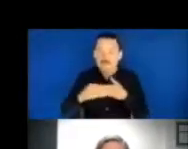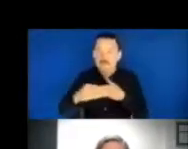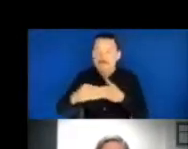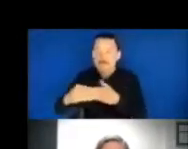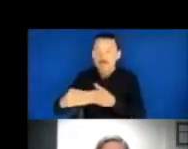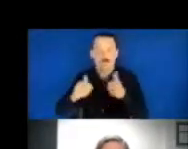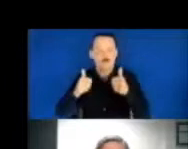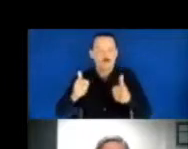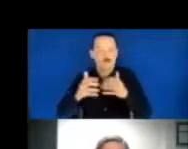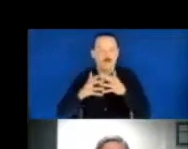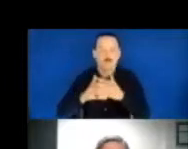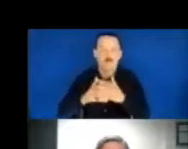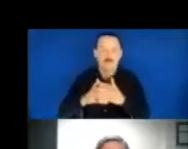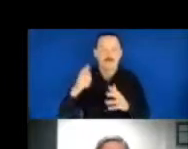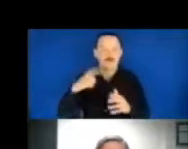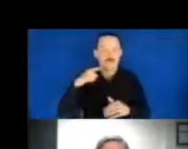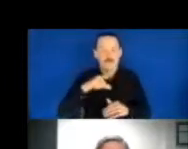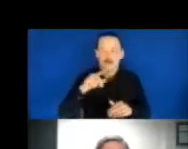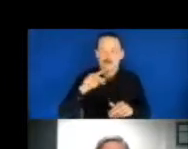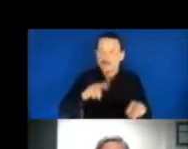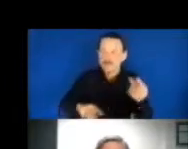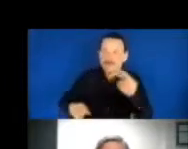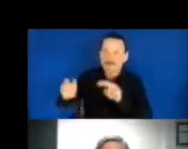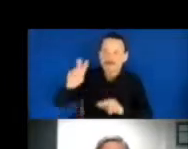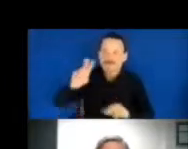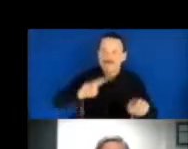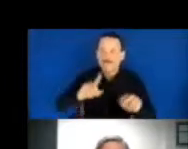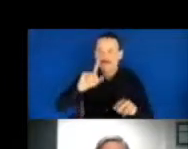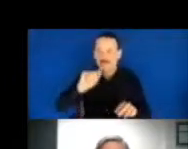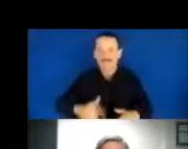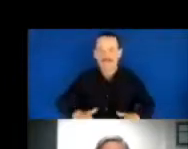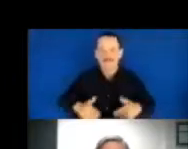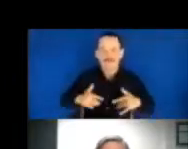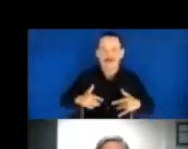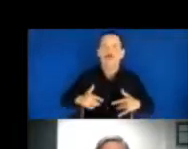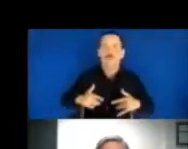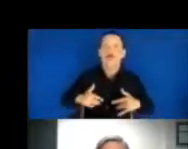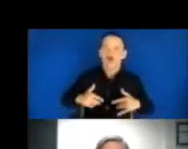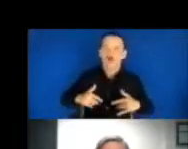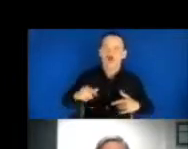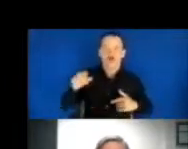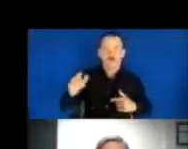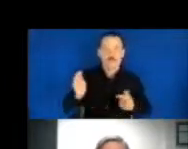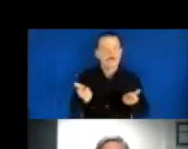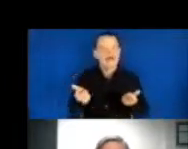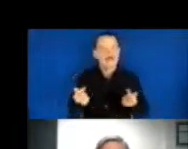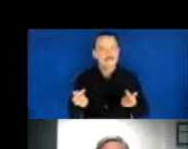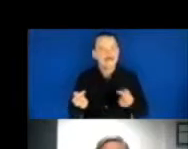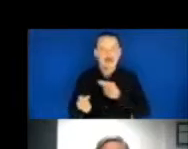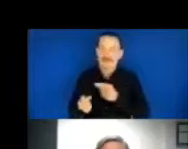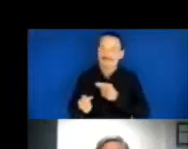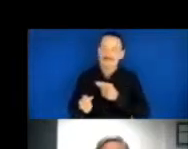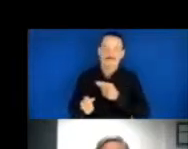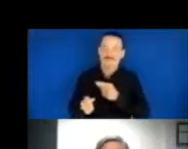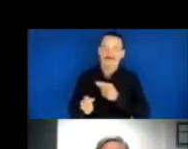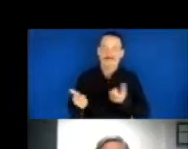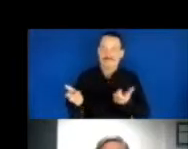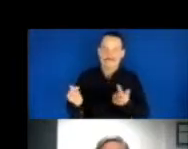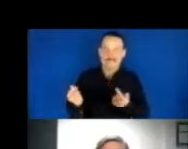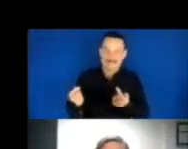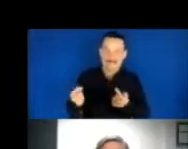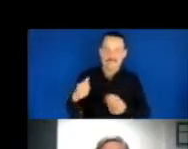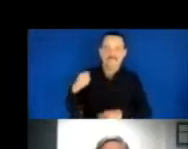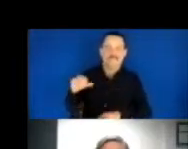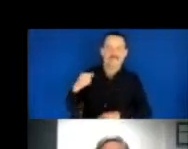insight into how easy or not it will be to navigate your university and what